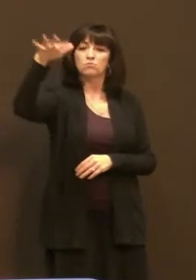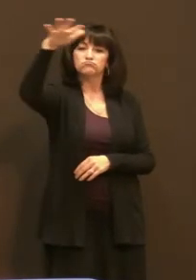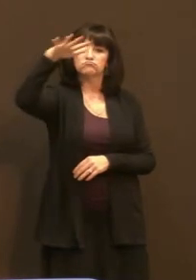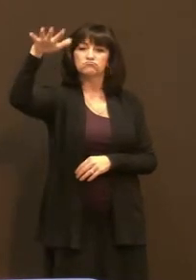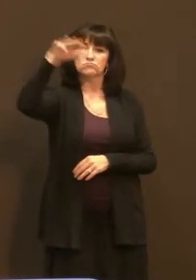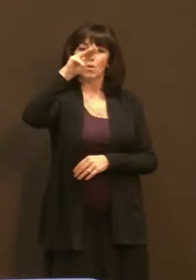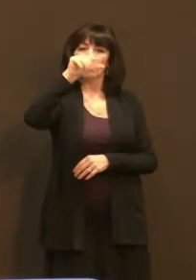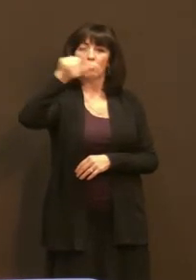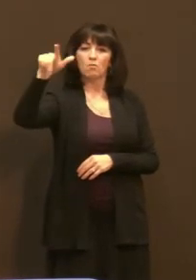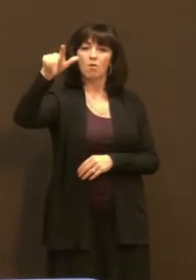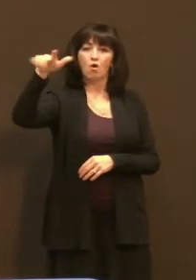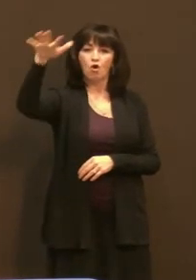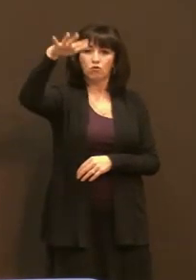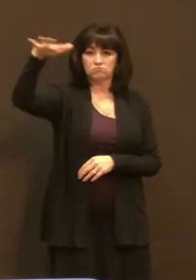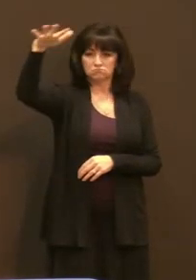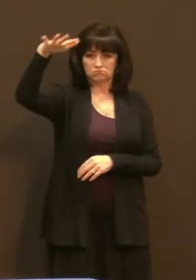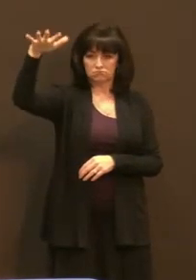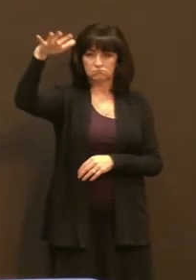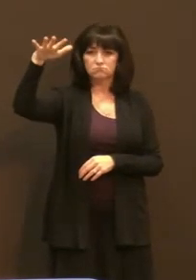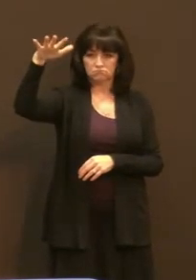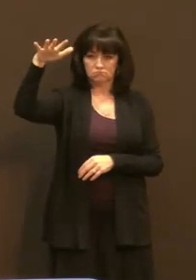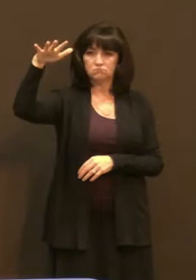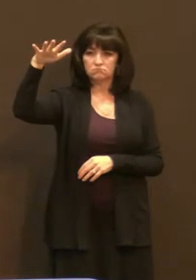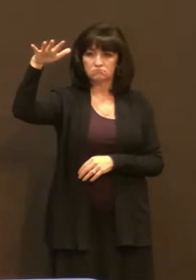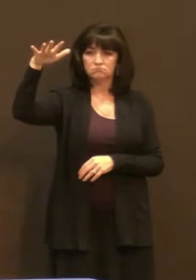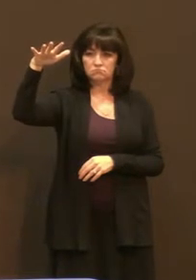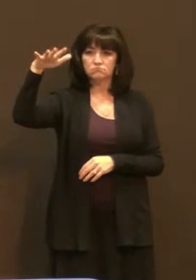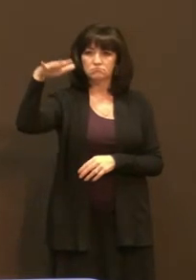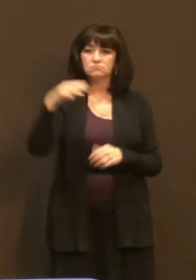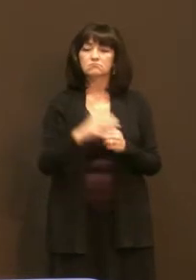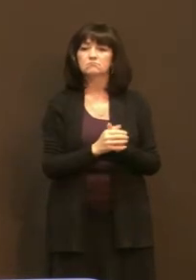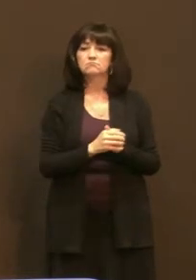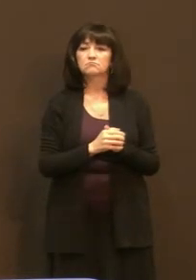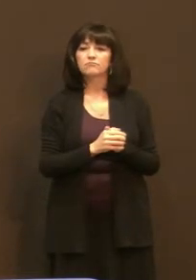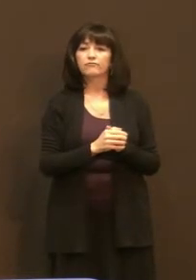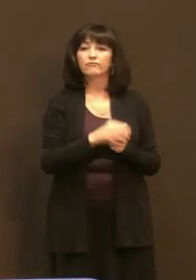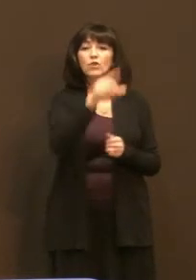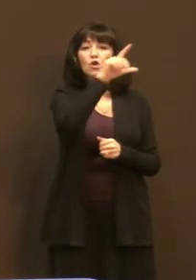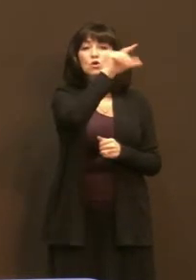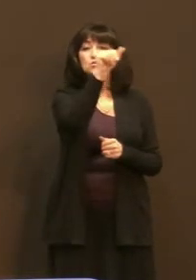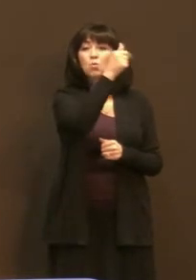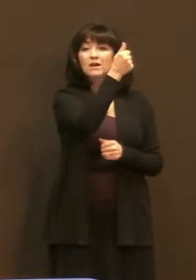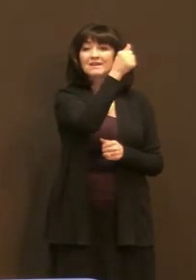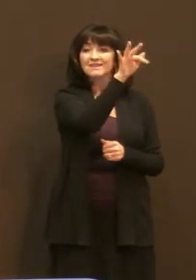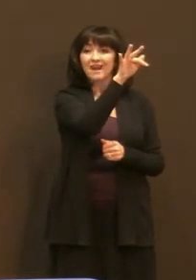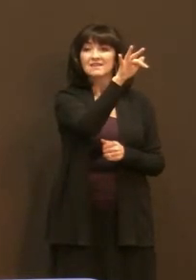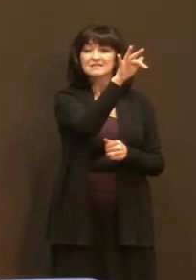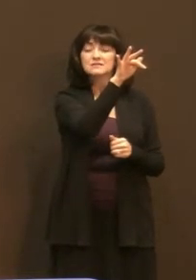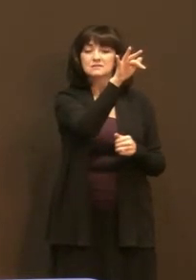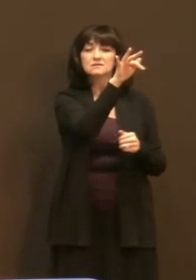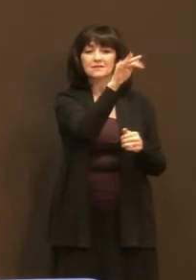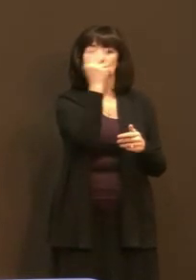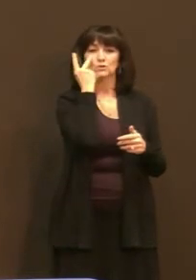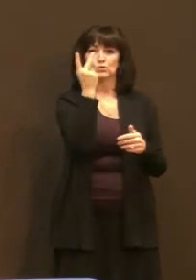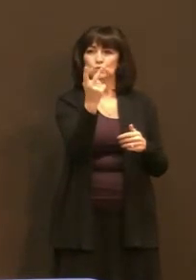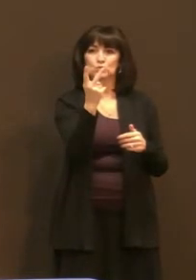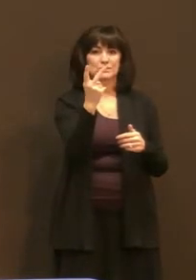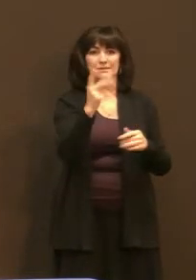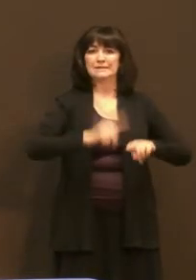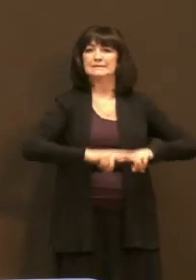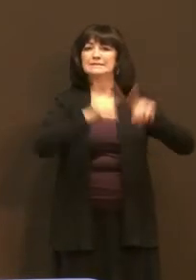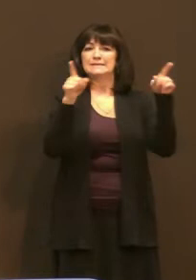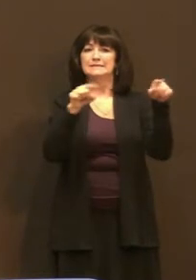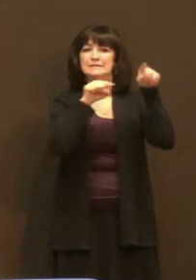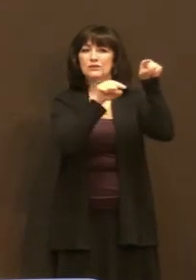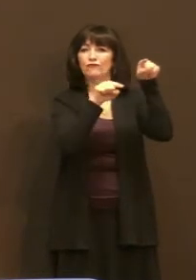mall. And 2019 is the top line, and you can see the drop-off there this year. Moving over